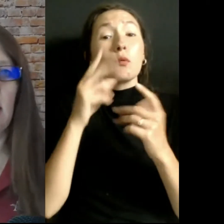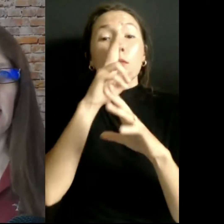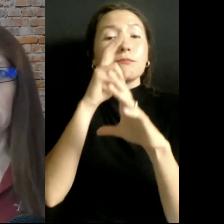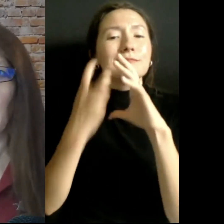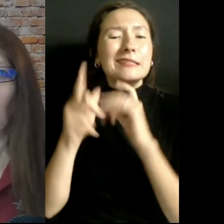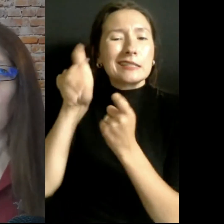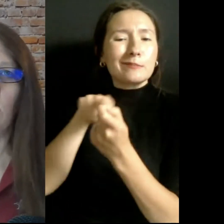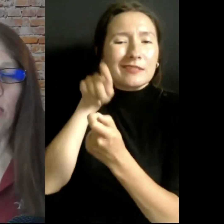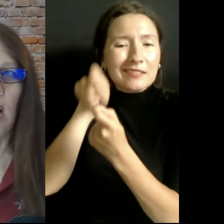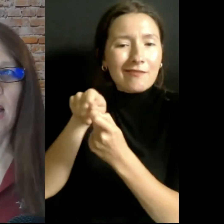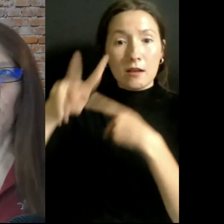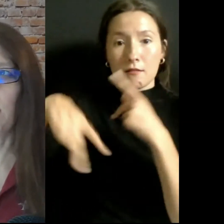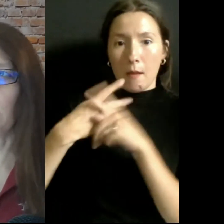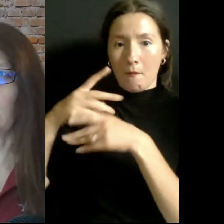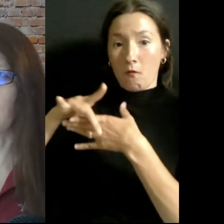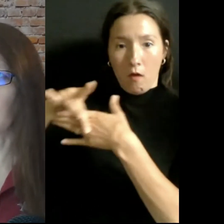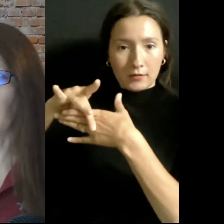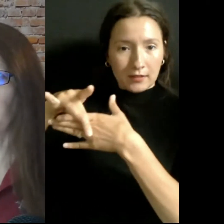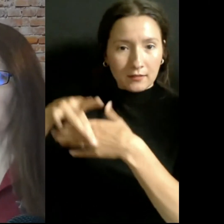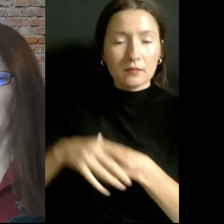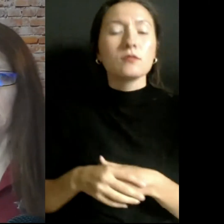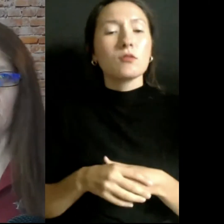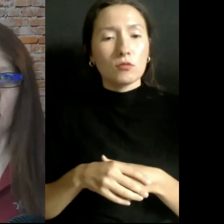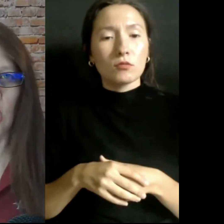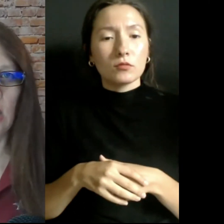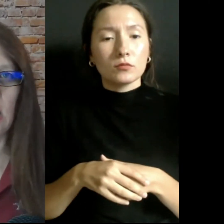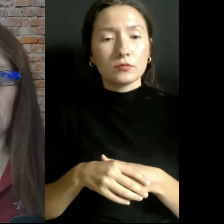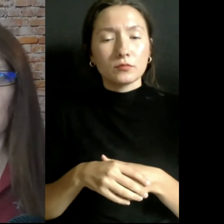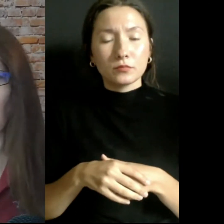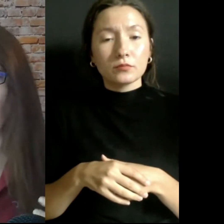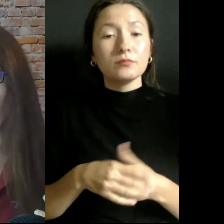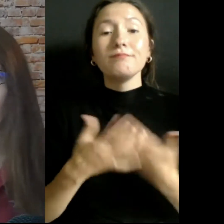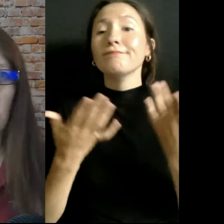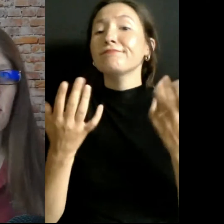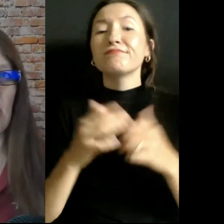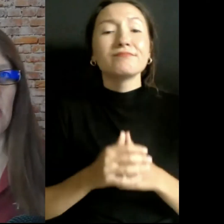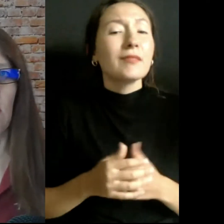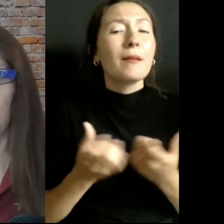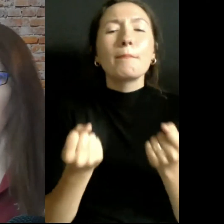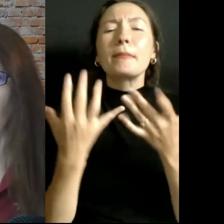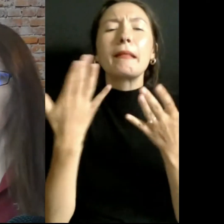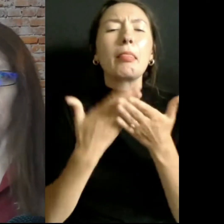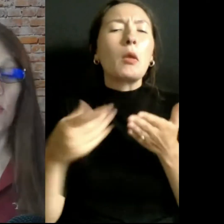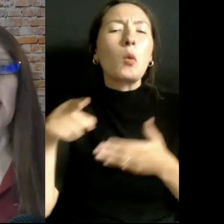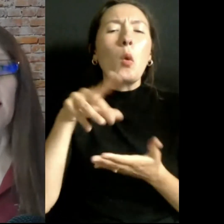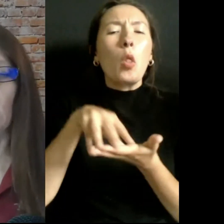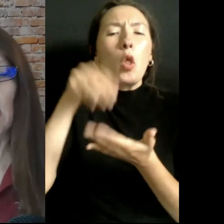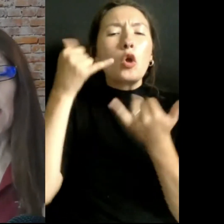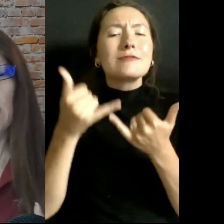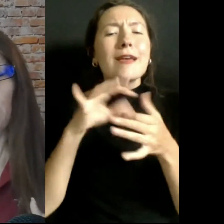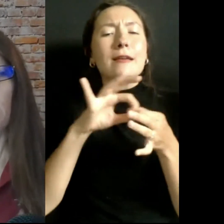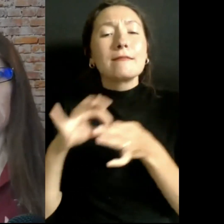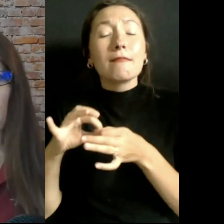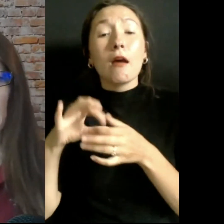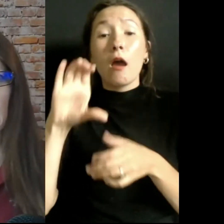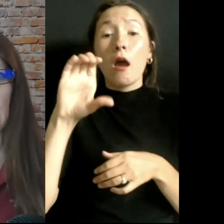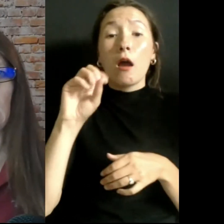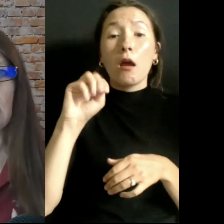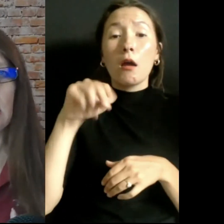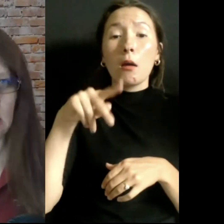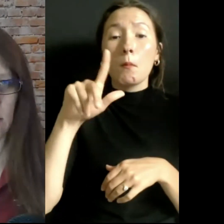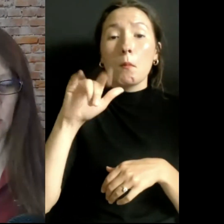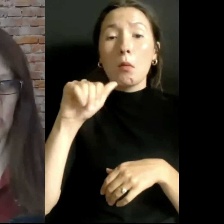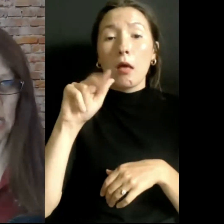learning today will apply whether it's compliance training or soft skills or whatever. But in my